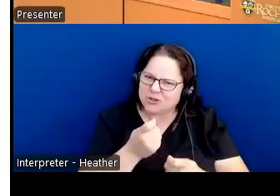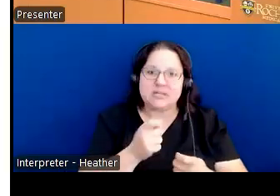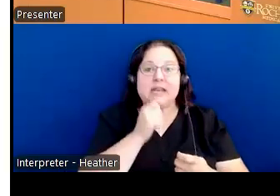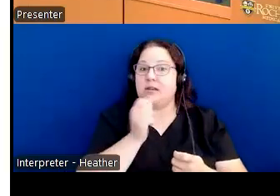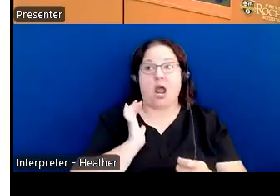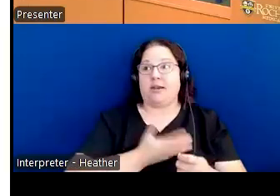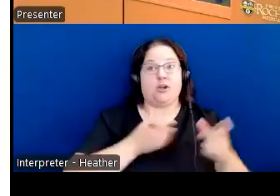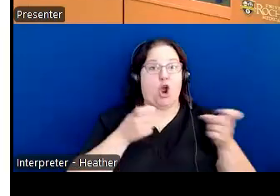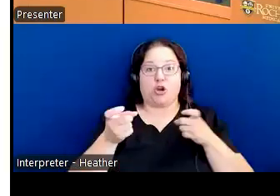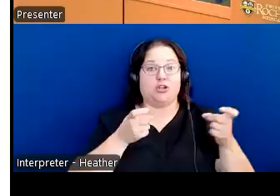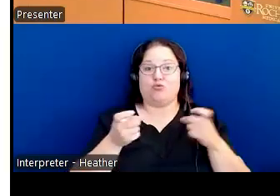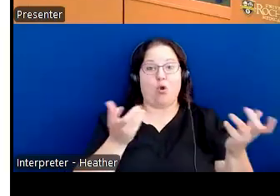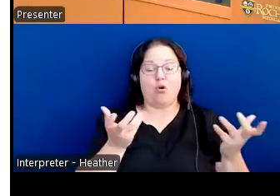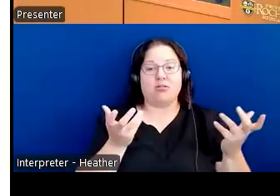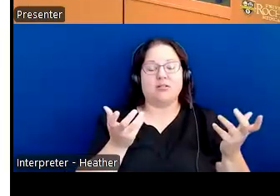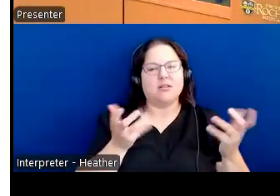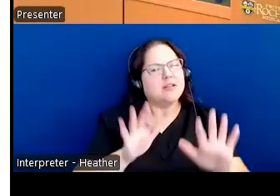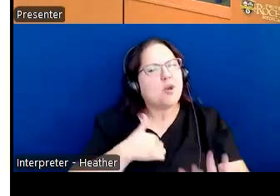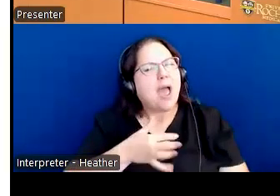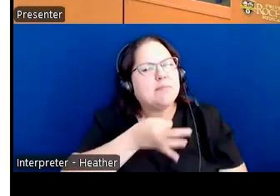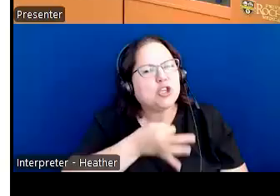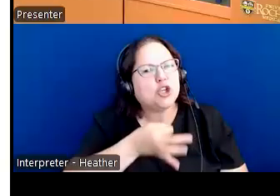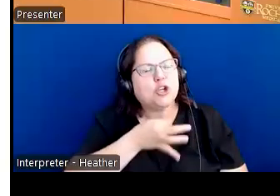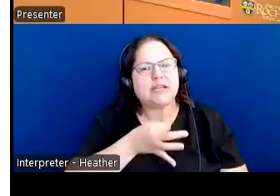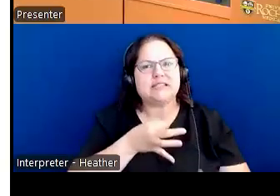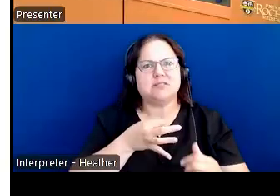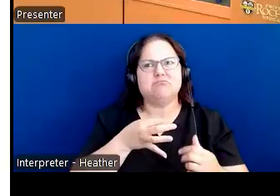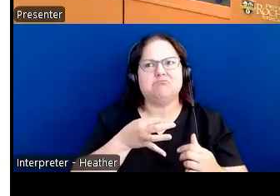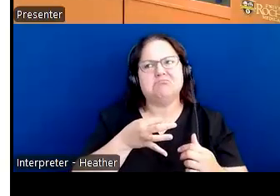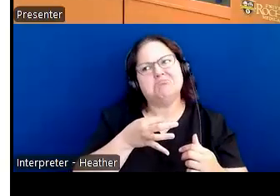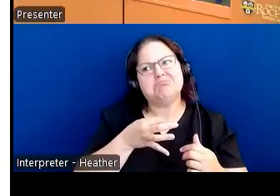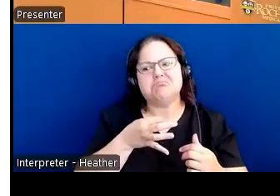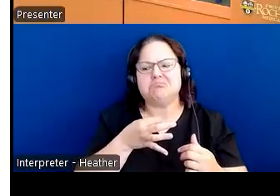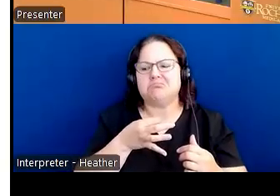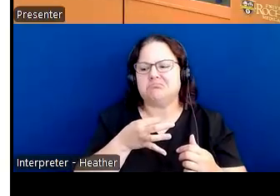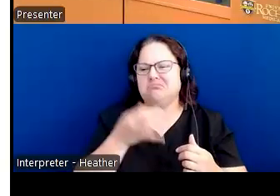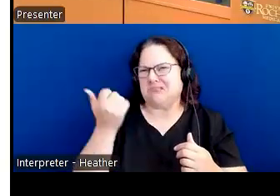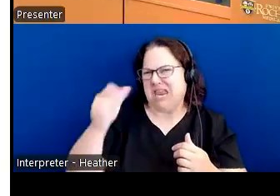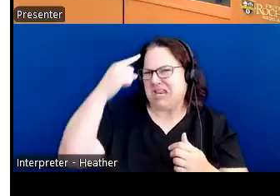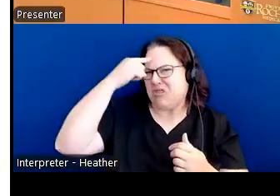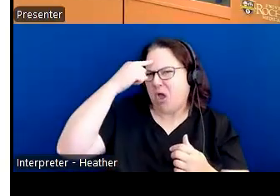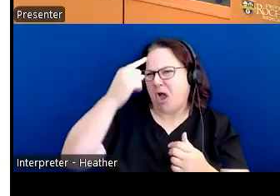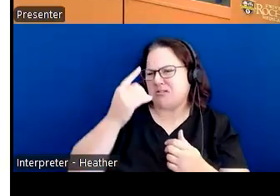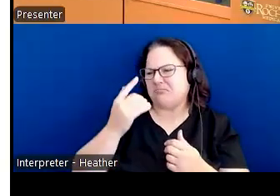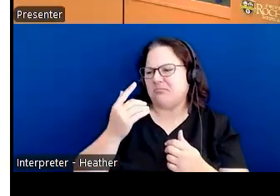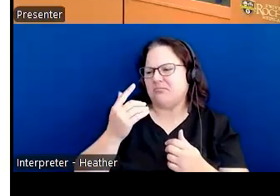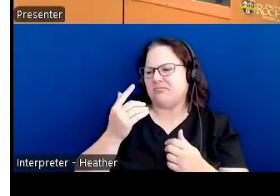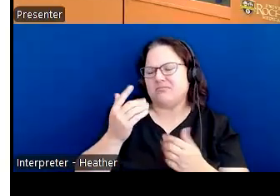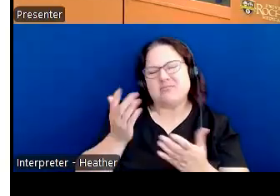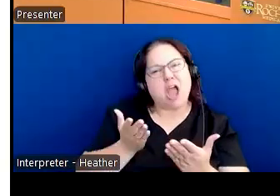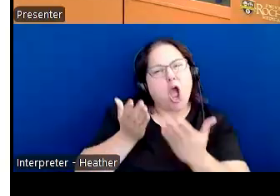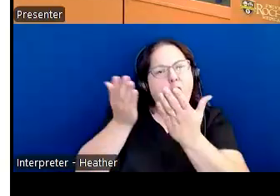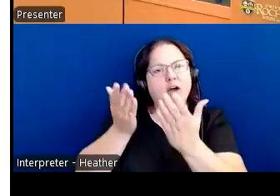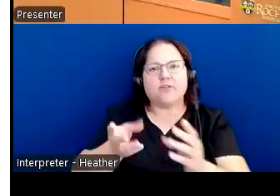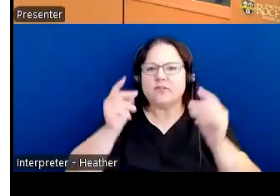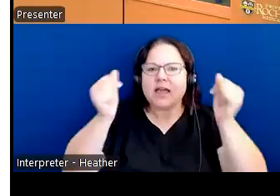What I'm curious about though has there been thought about offering some sort of in the